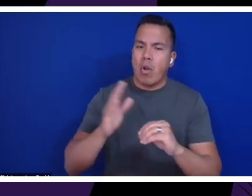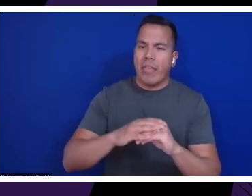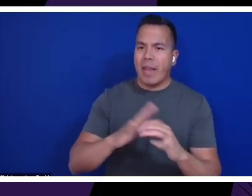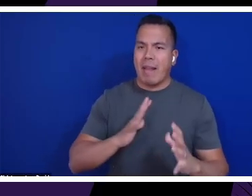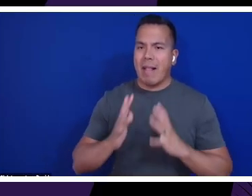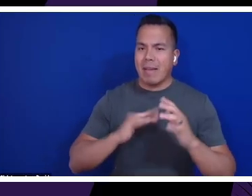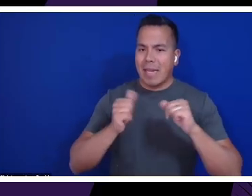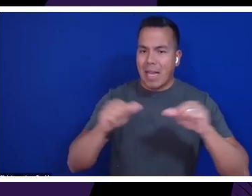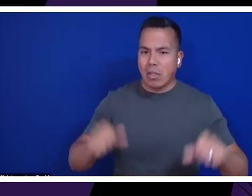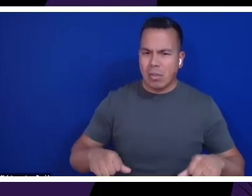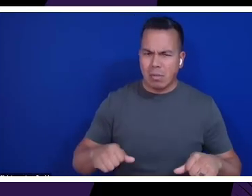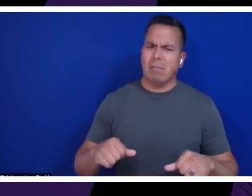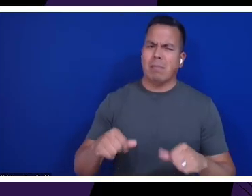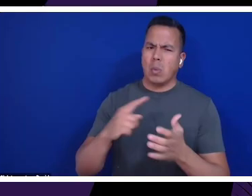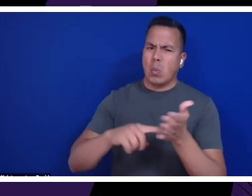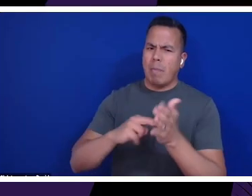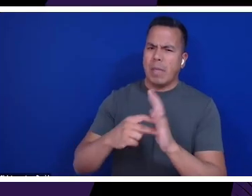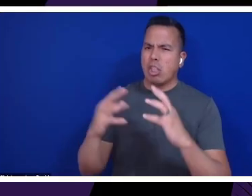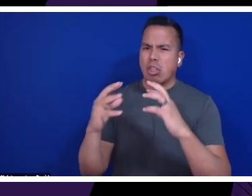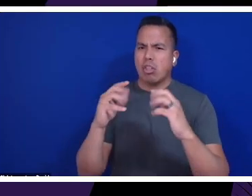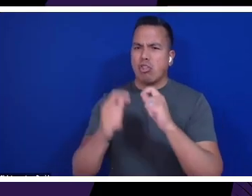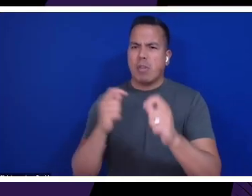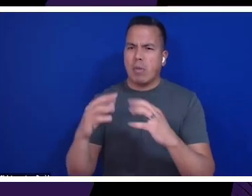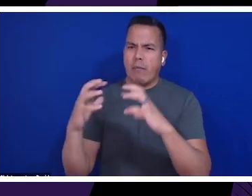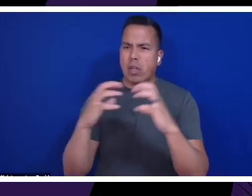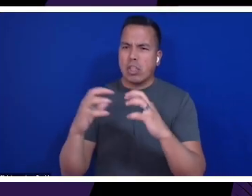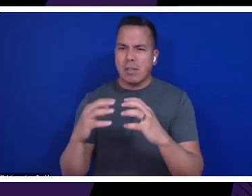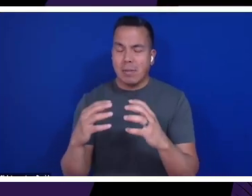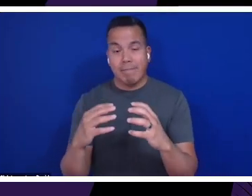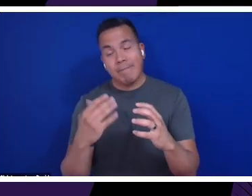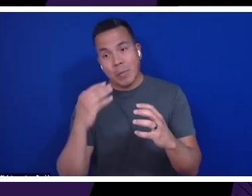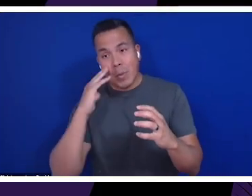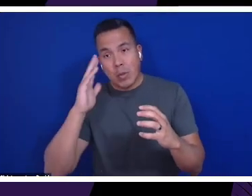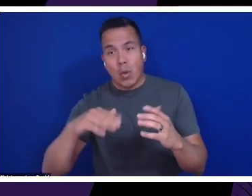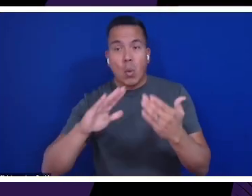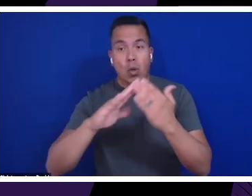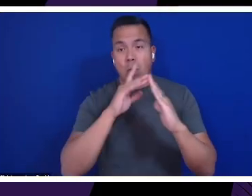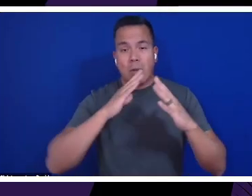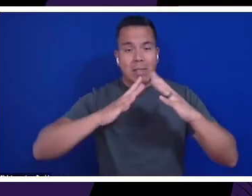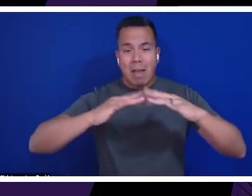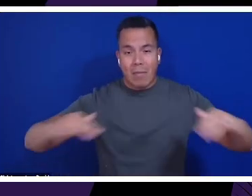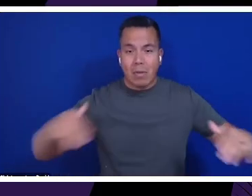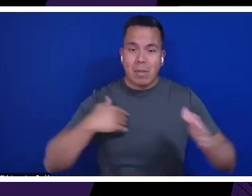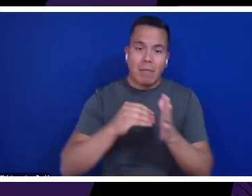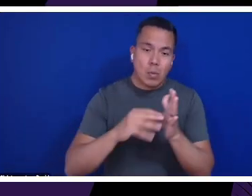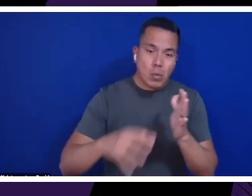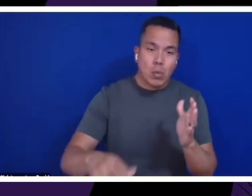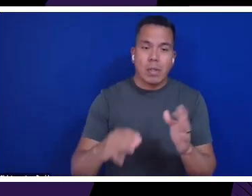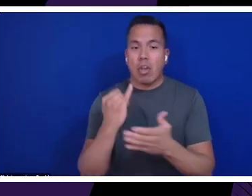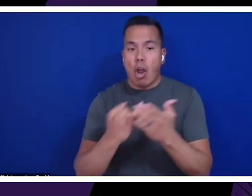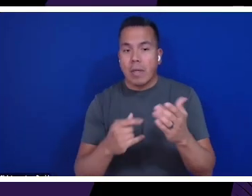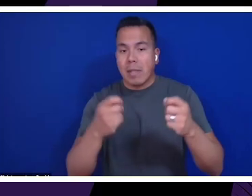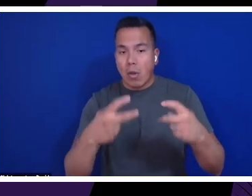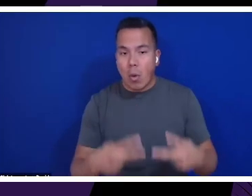processing has a diverse community. Artists who code, educators, students, creative technologists. Many of these